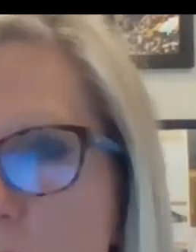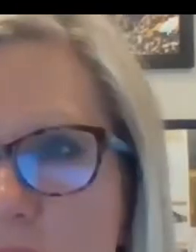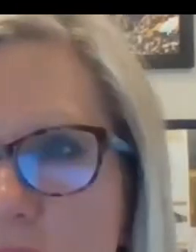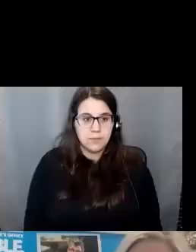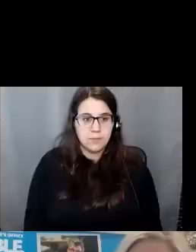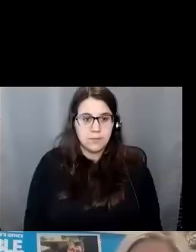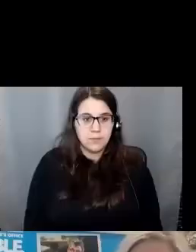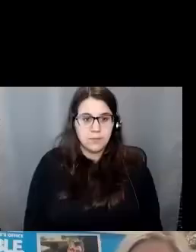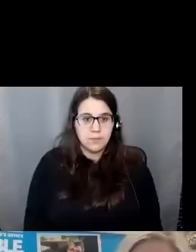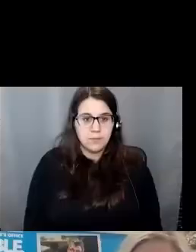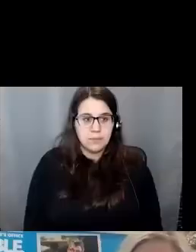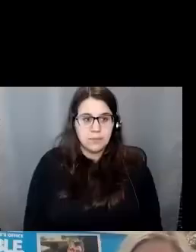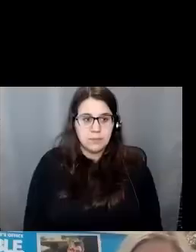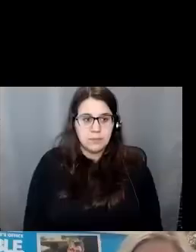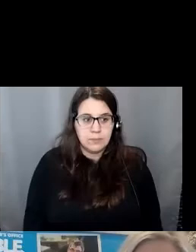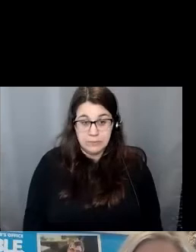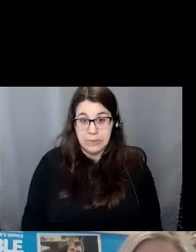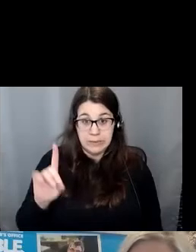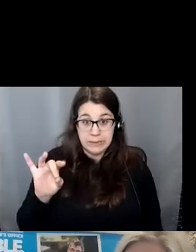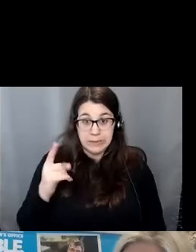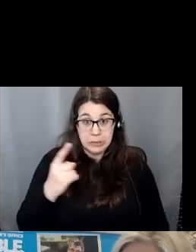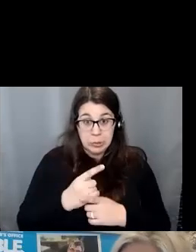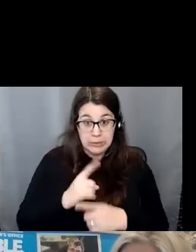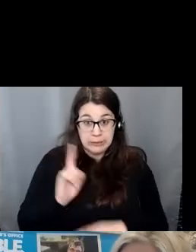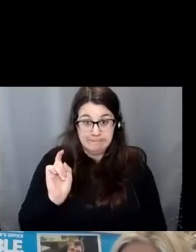And I want to make sure that I've done that correctly.